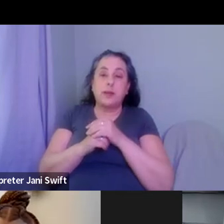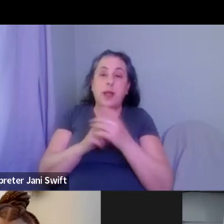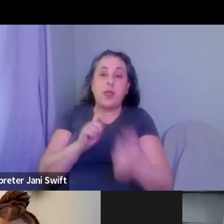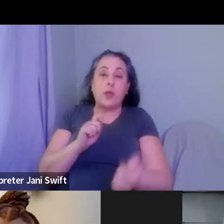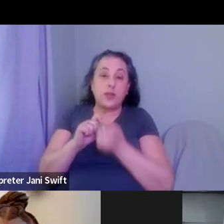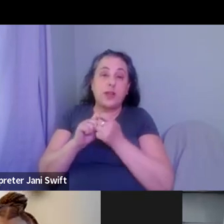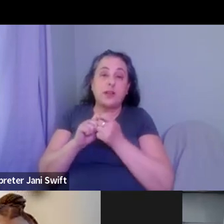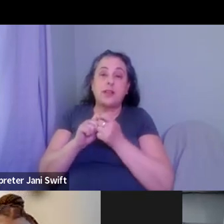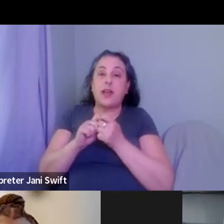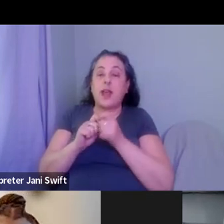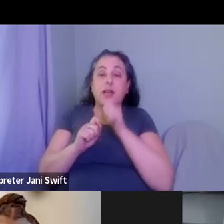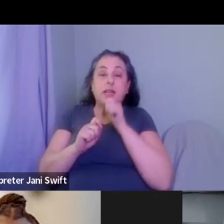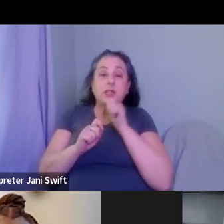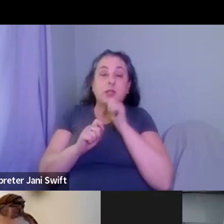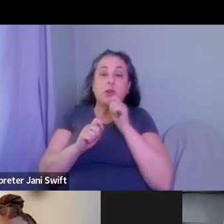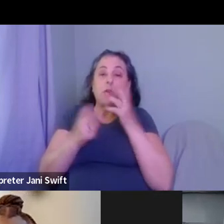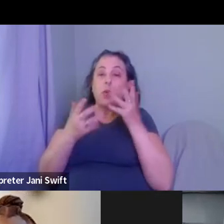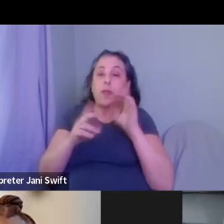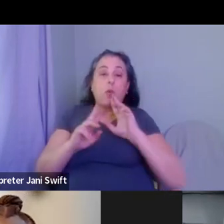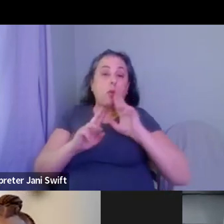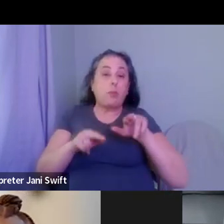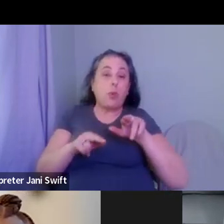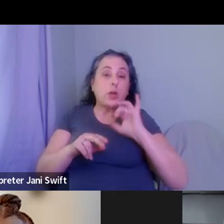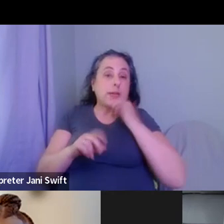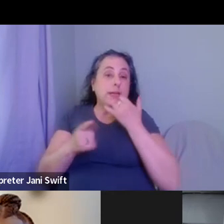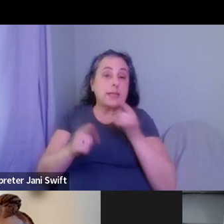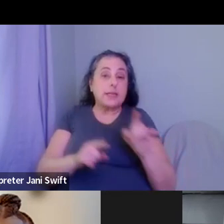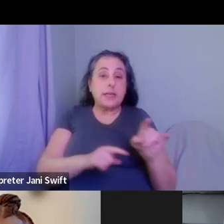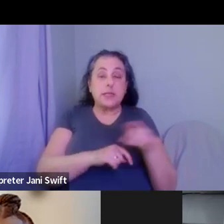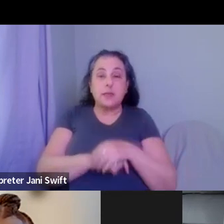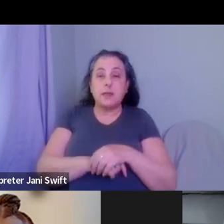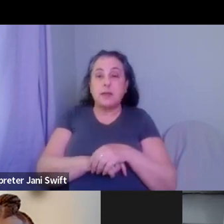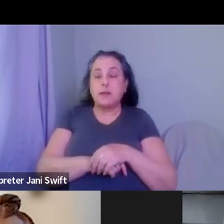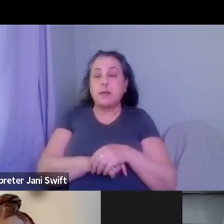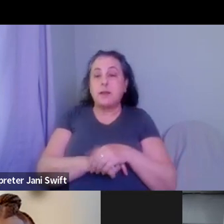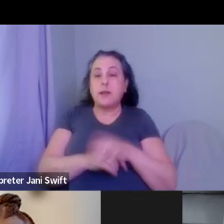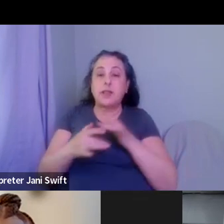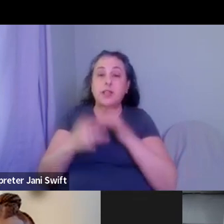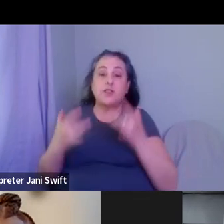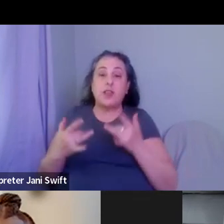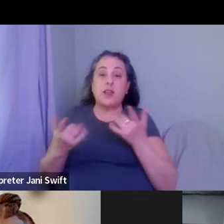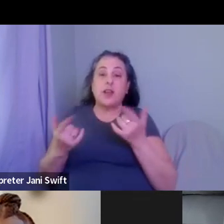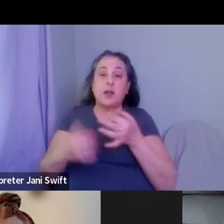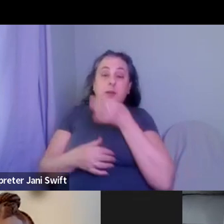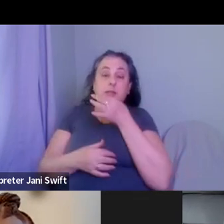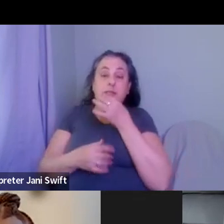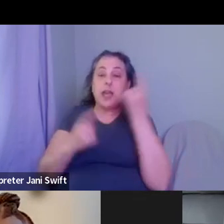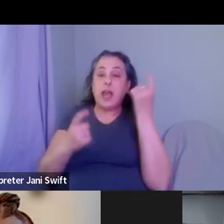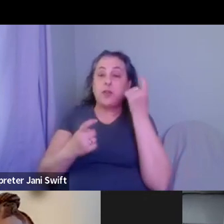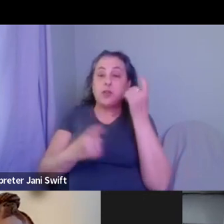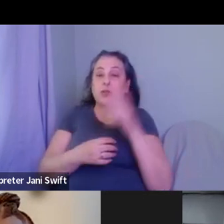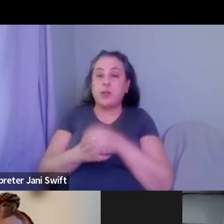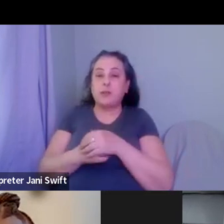the retaliation that they endured after reporting incidents. And we this Valentine's coming up, so it's sort of the anniversary. We had